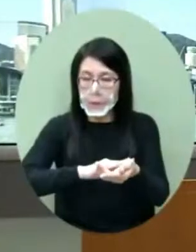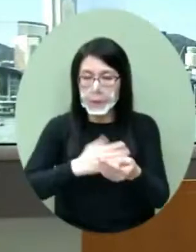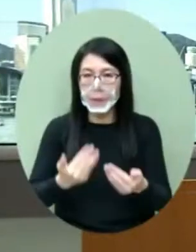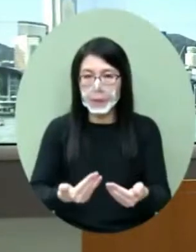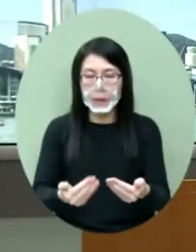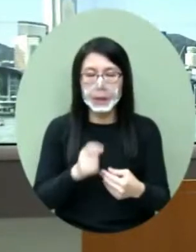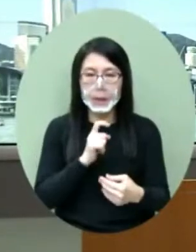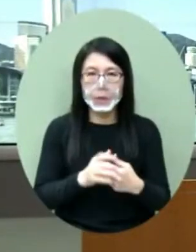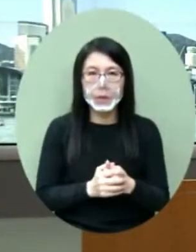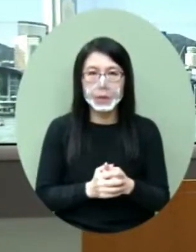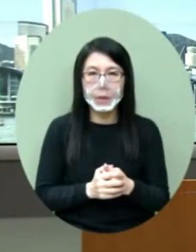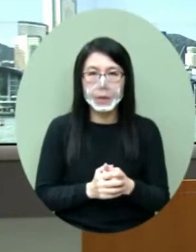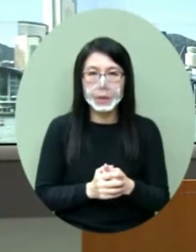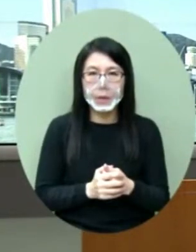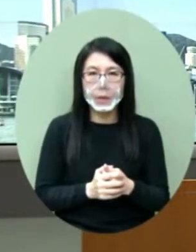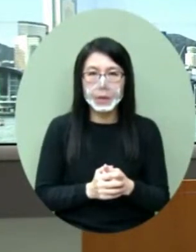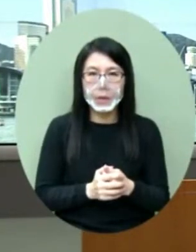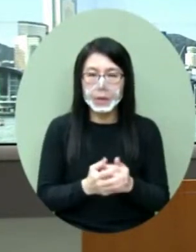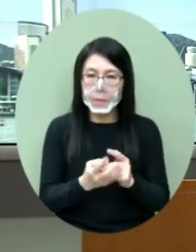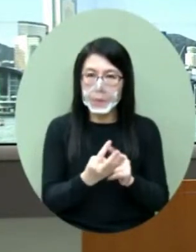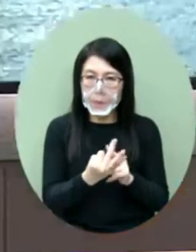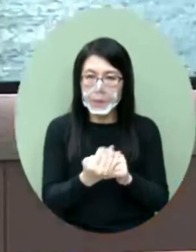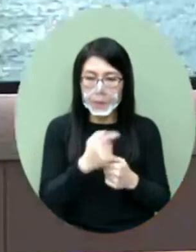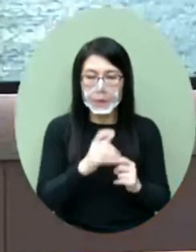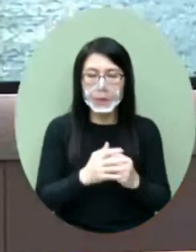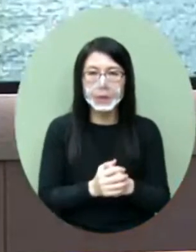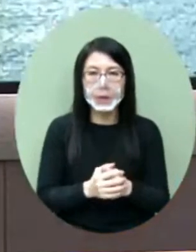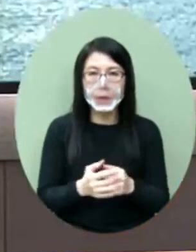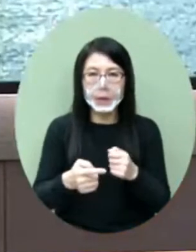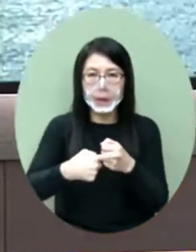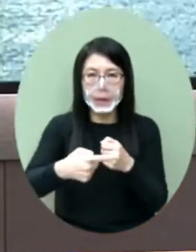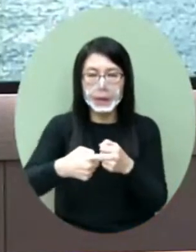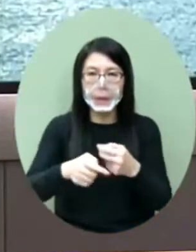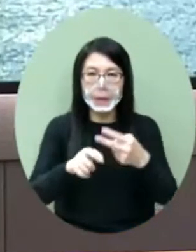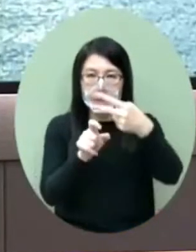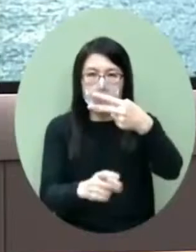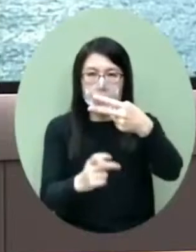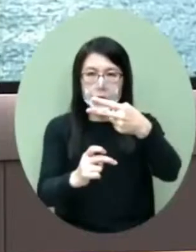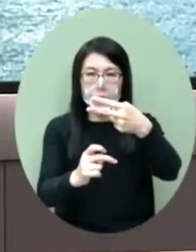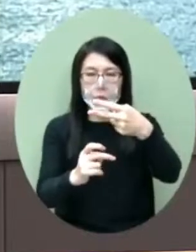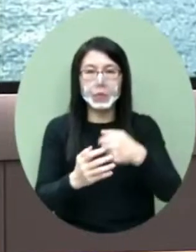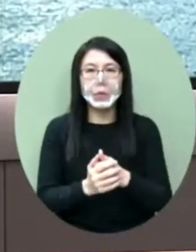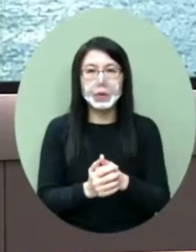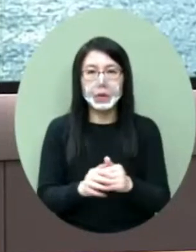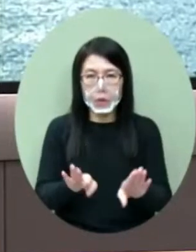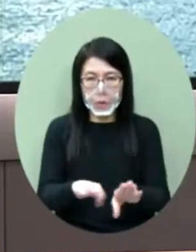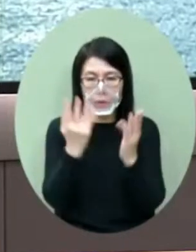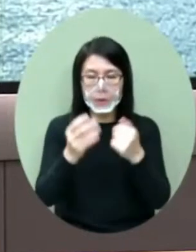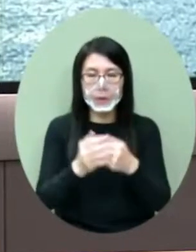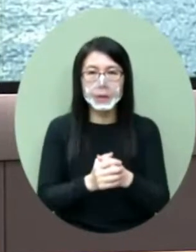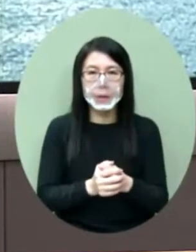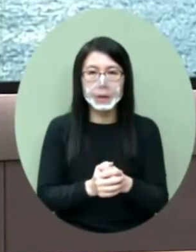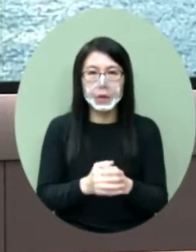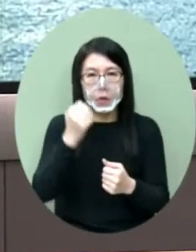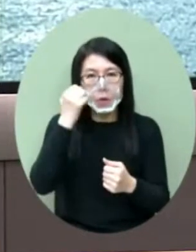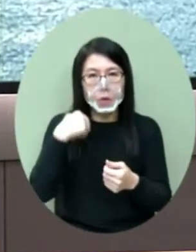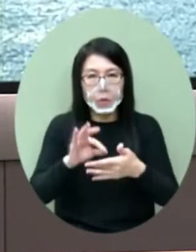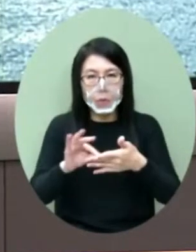For the Chinese medicine practitioners, and since